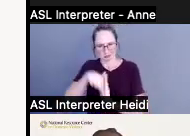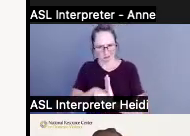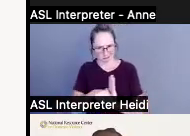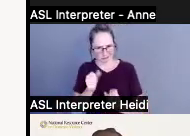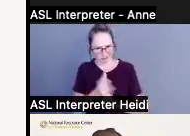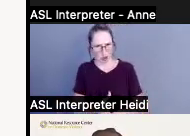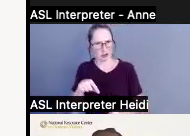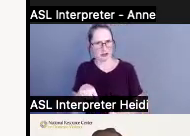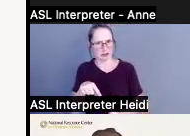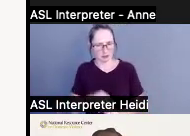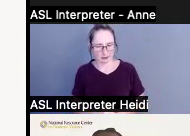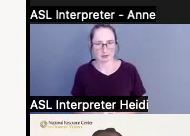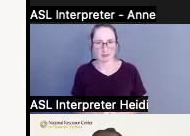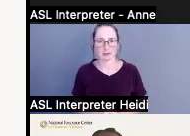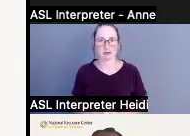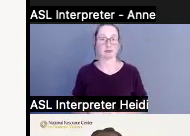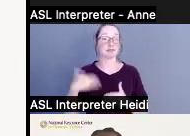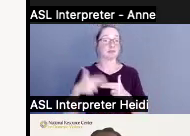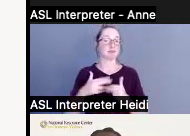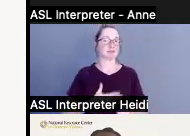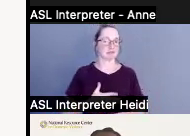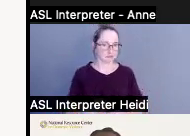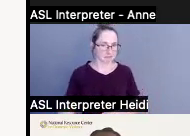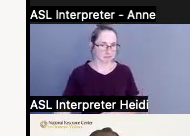causes. Next slide, please.